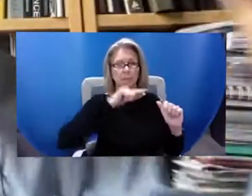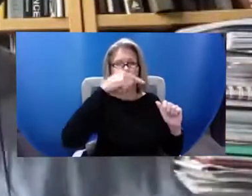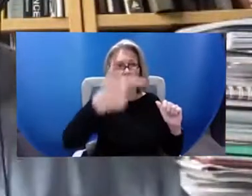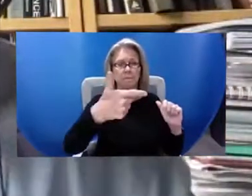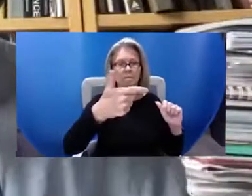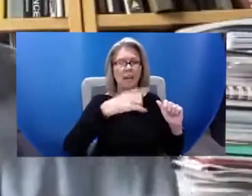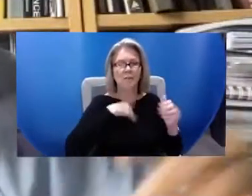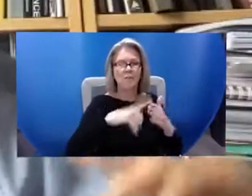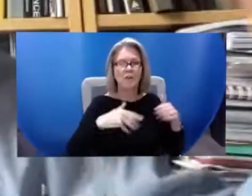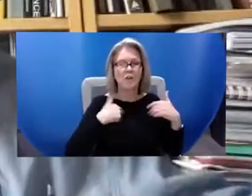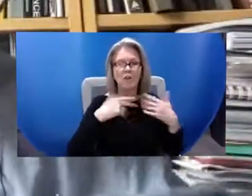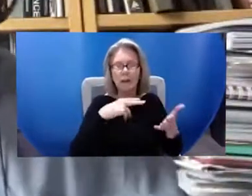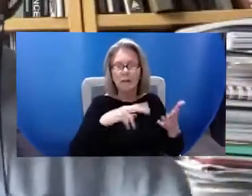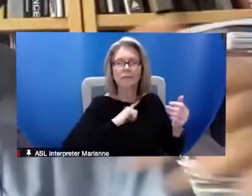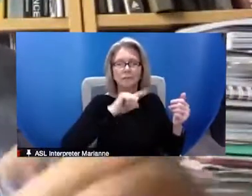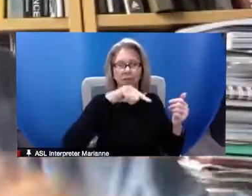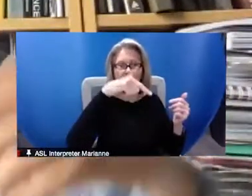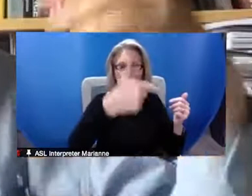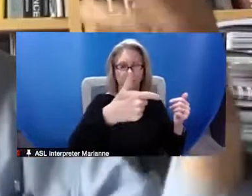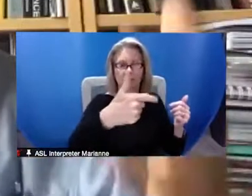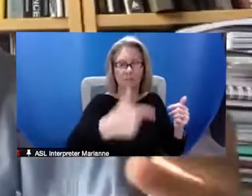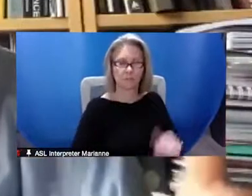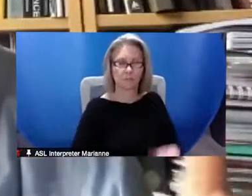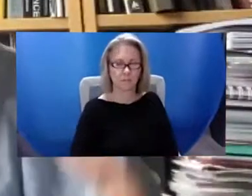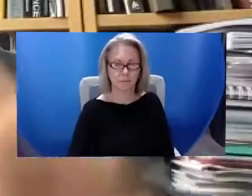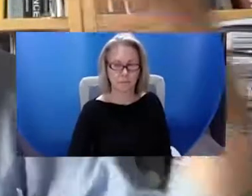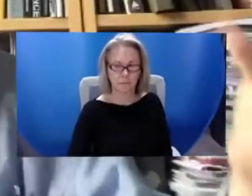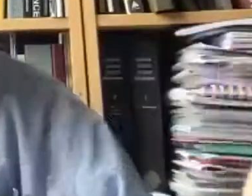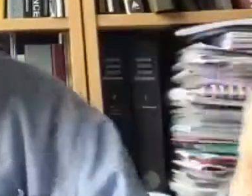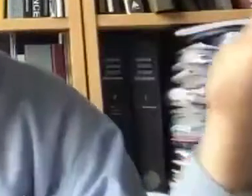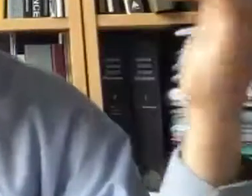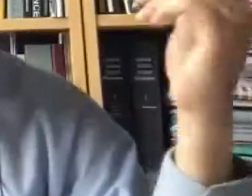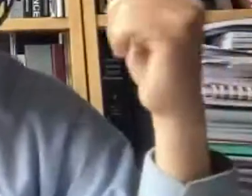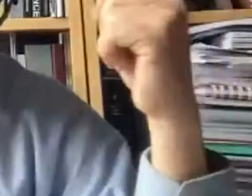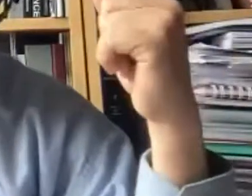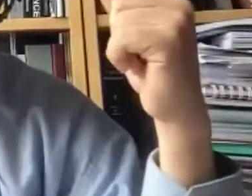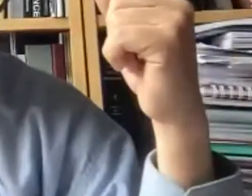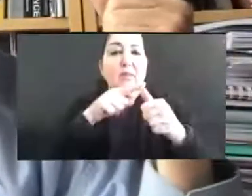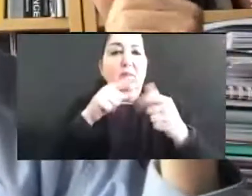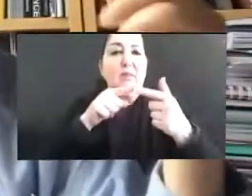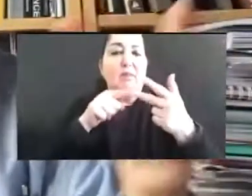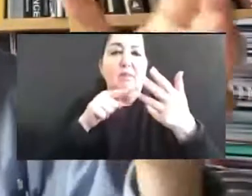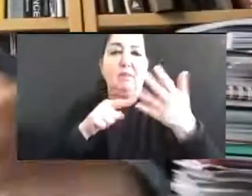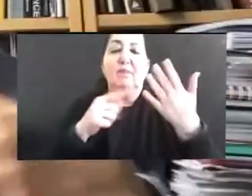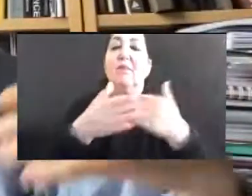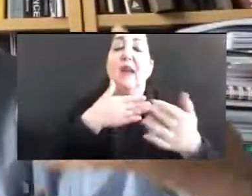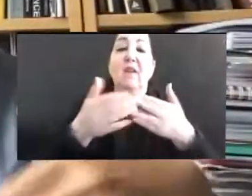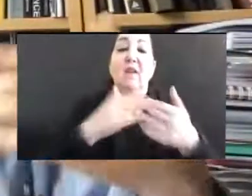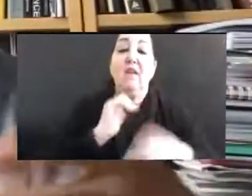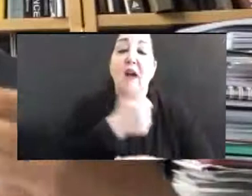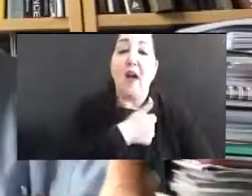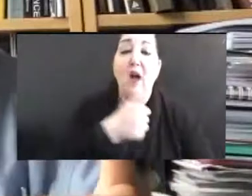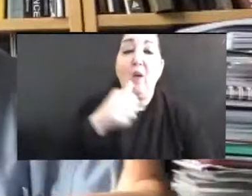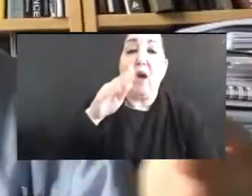very young dancers, well, younger than me, right? That are also part of, like Fabian Barba. And we are all, even